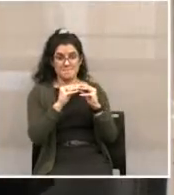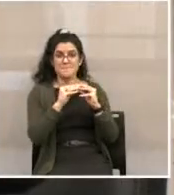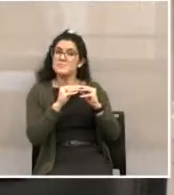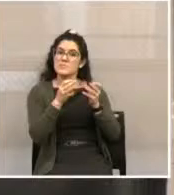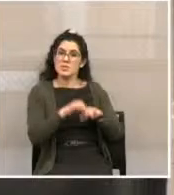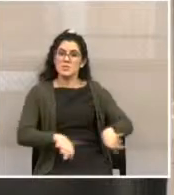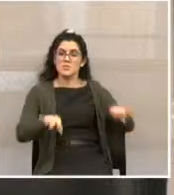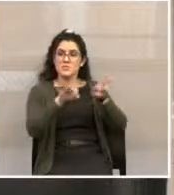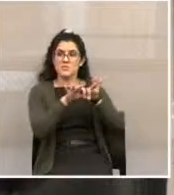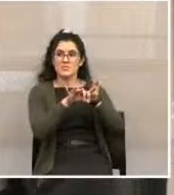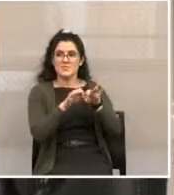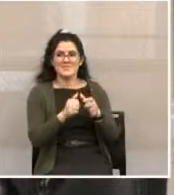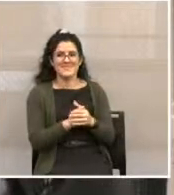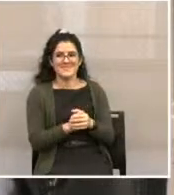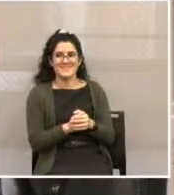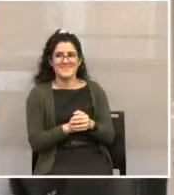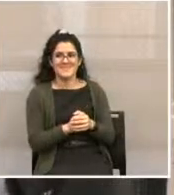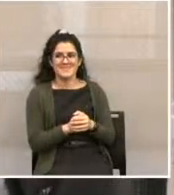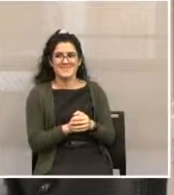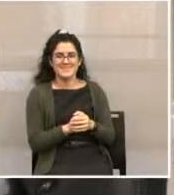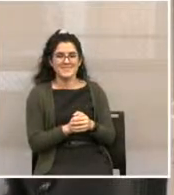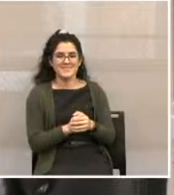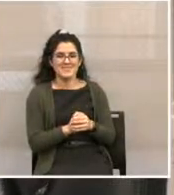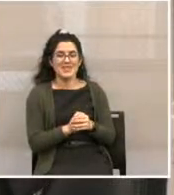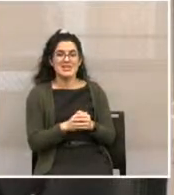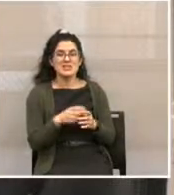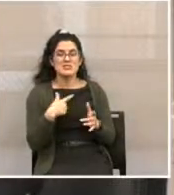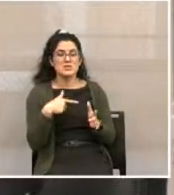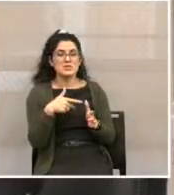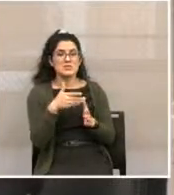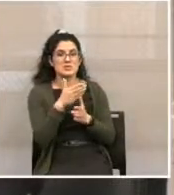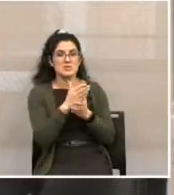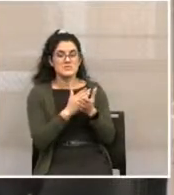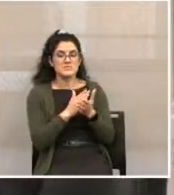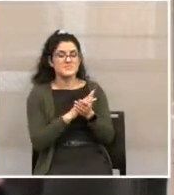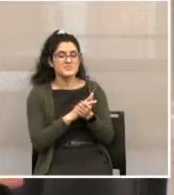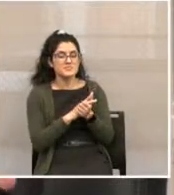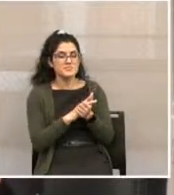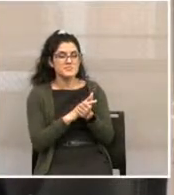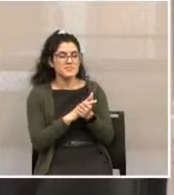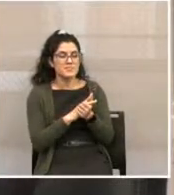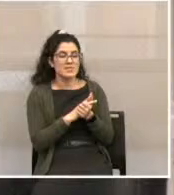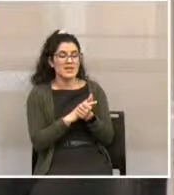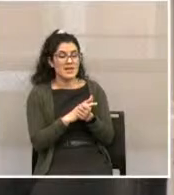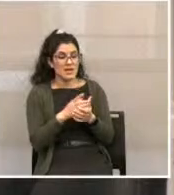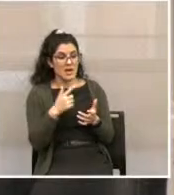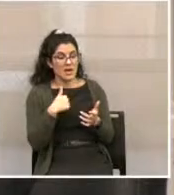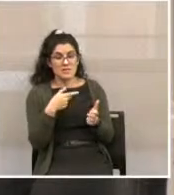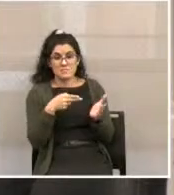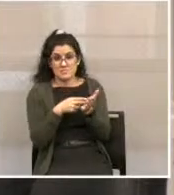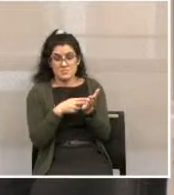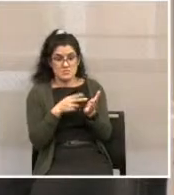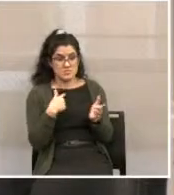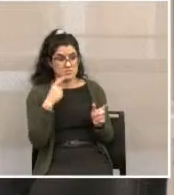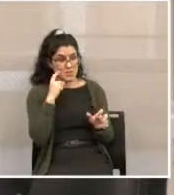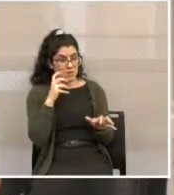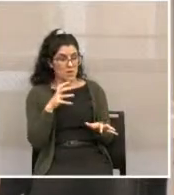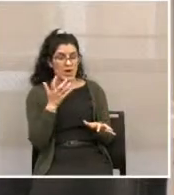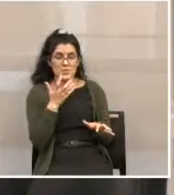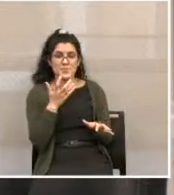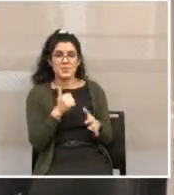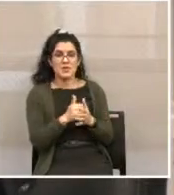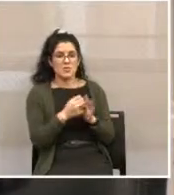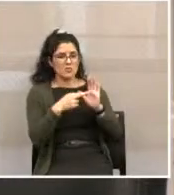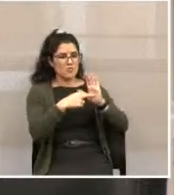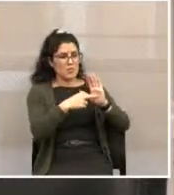I have seen just in monitoring some of the hearings, I was really struck, for example, by